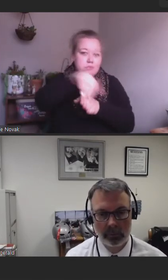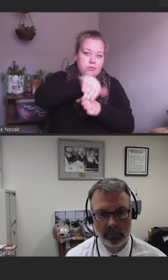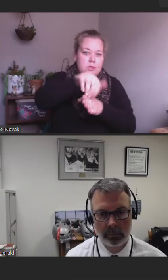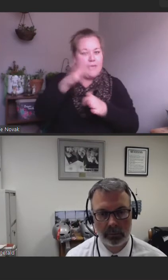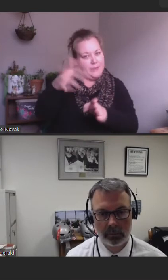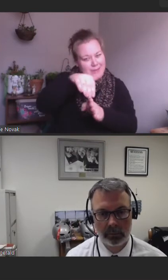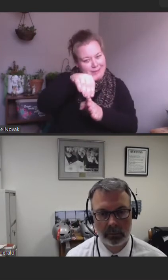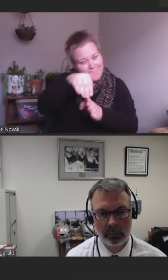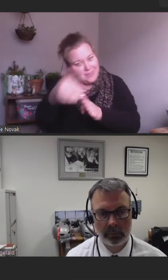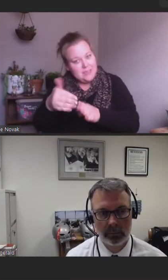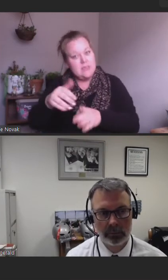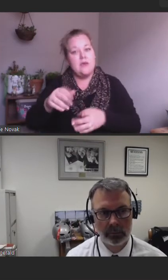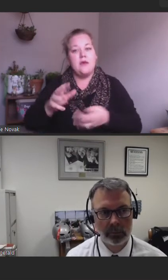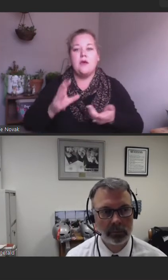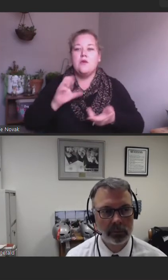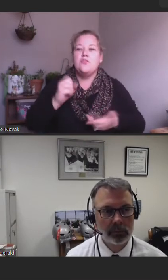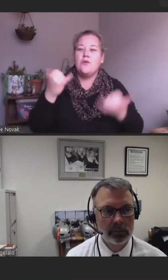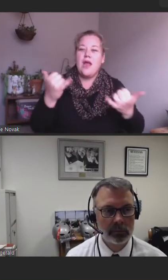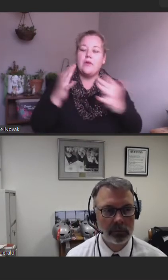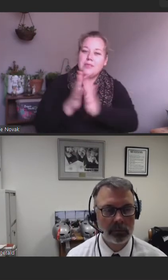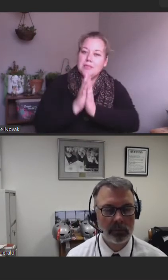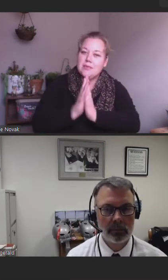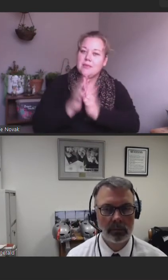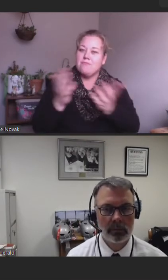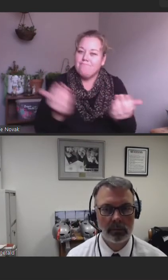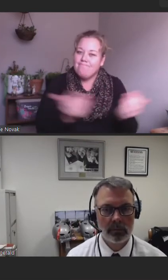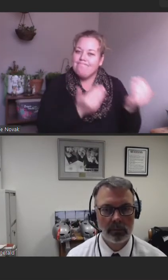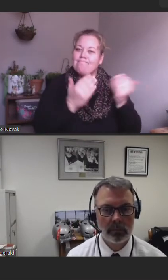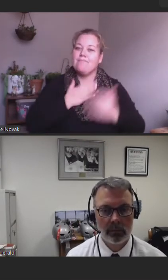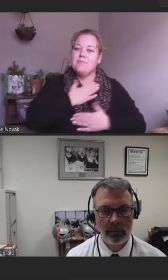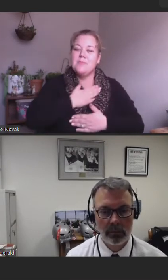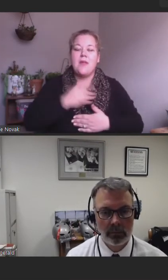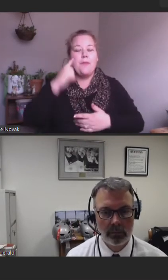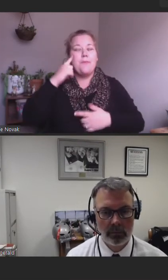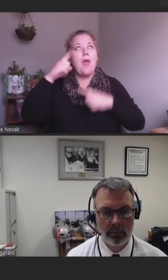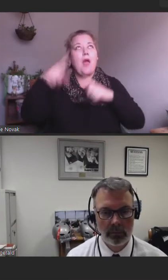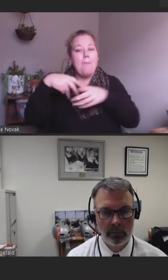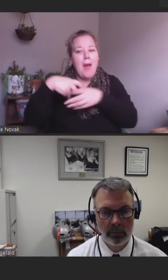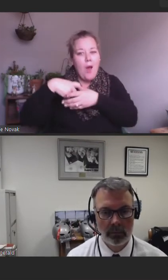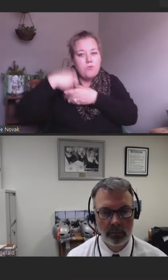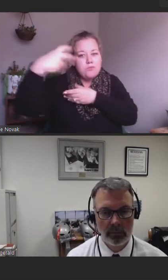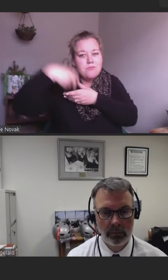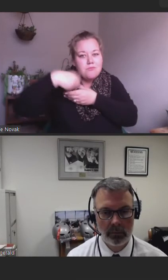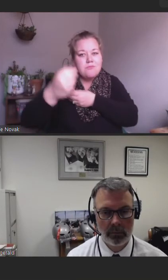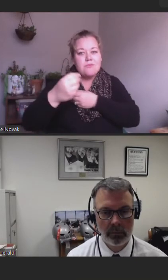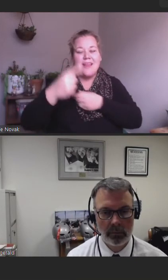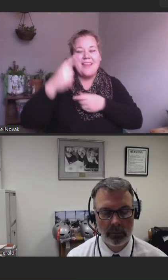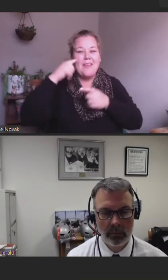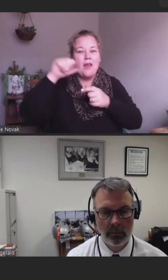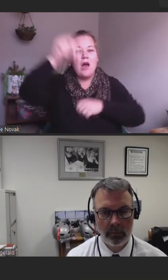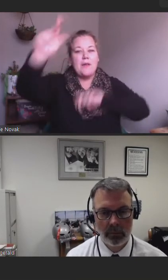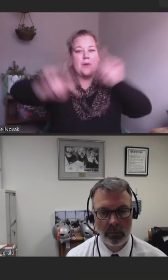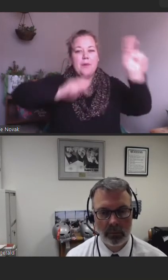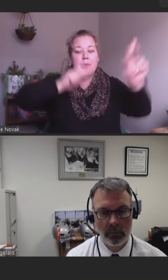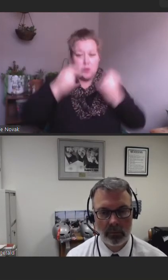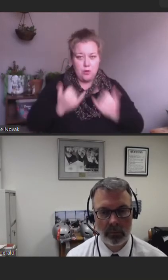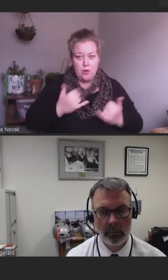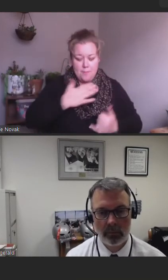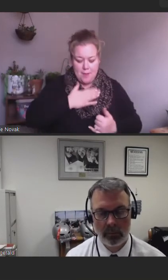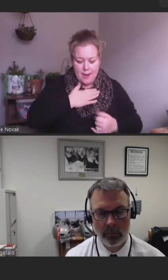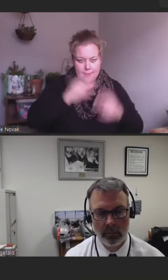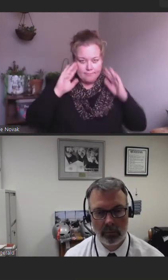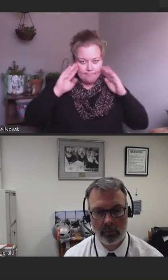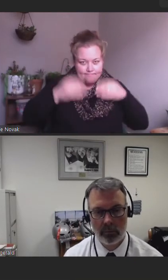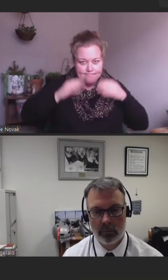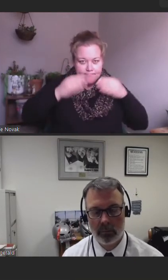to all of our community members to think beyond oneself, to think beyond one's current situation, and to think of all of us to